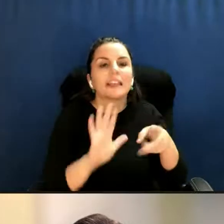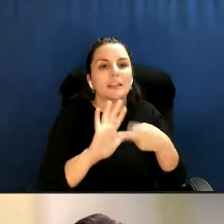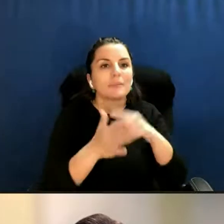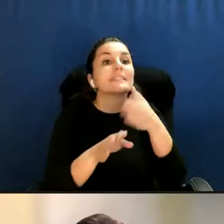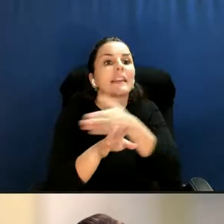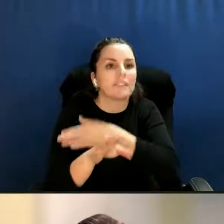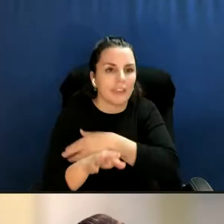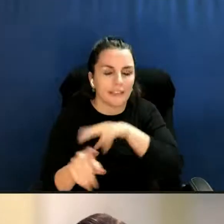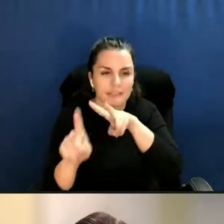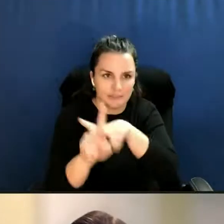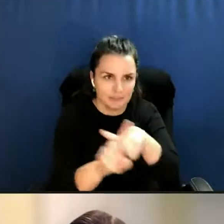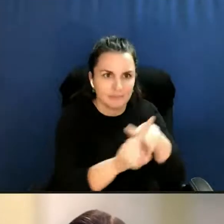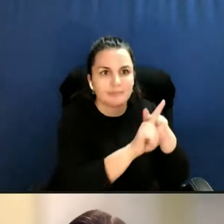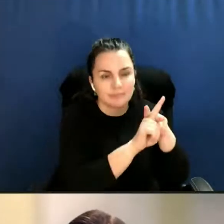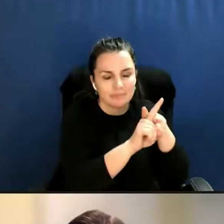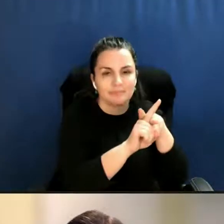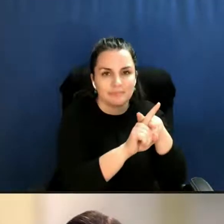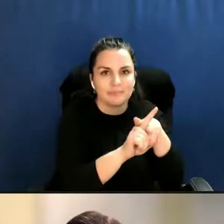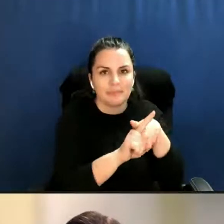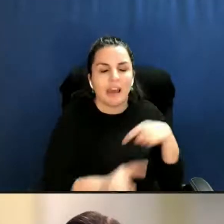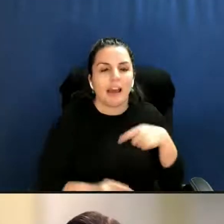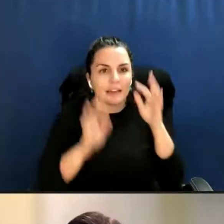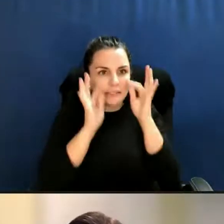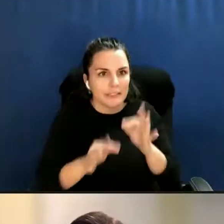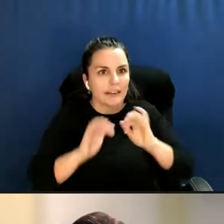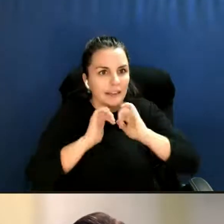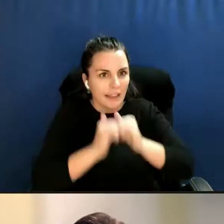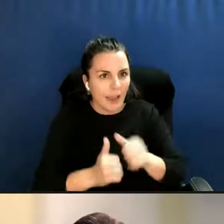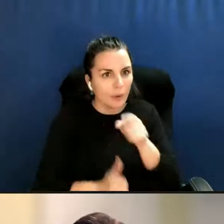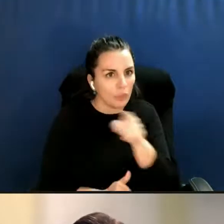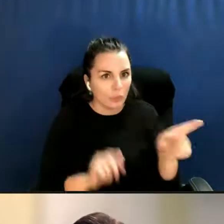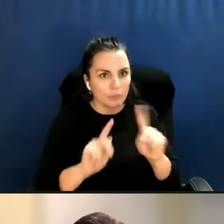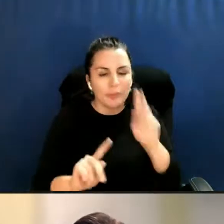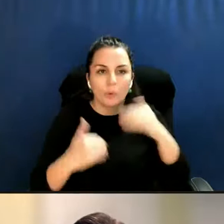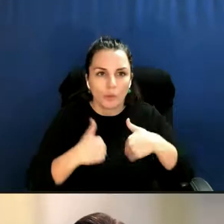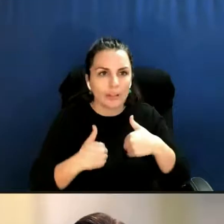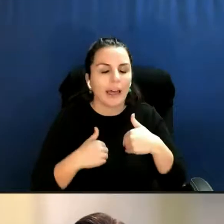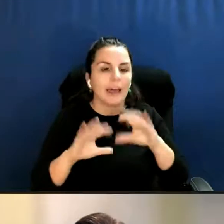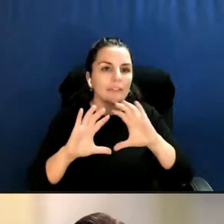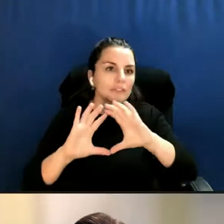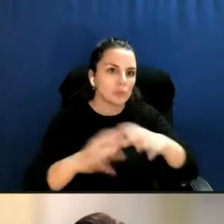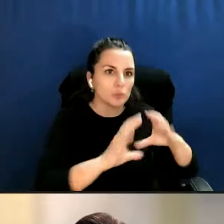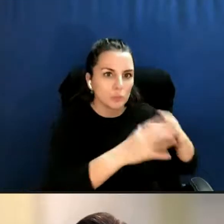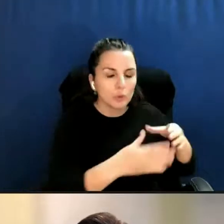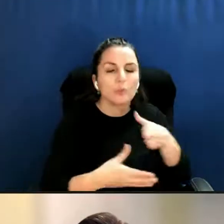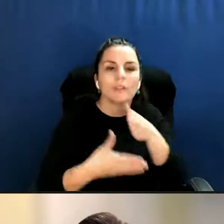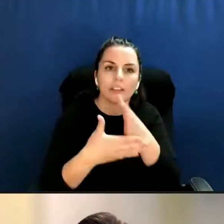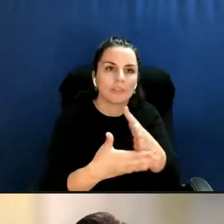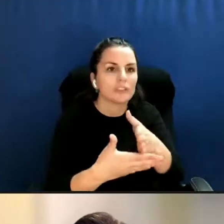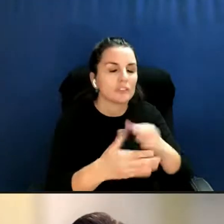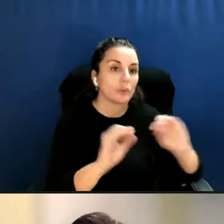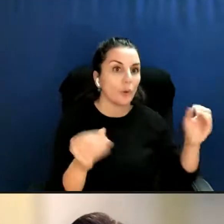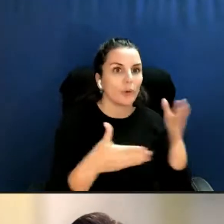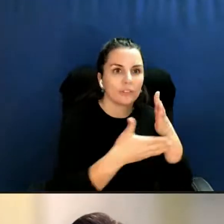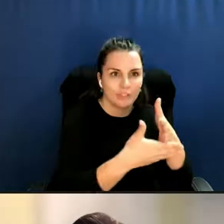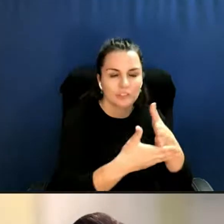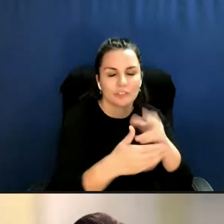that you are in advance deciding how the folks will have interventions that have not happened yet.